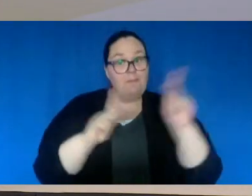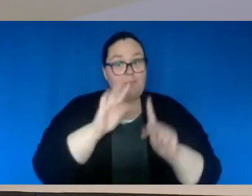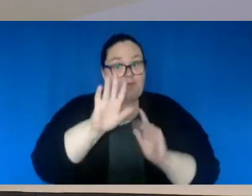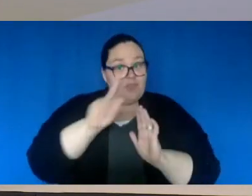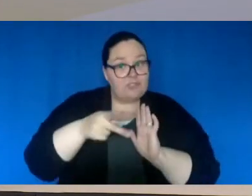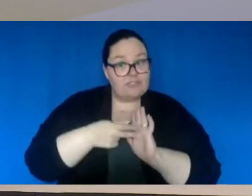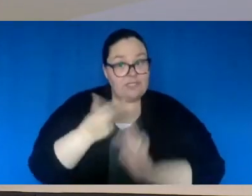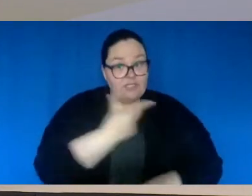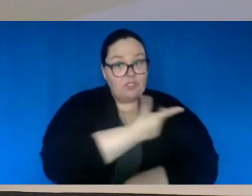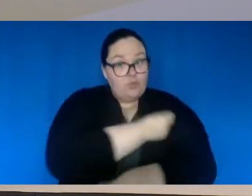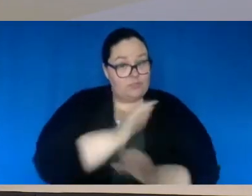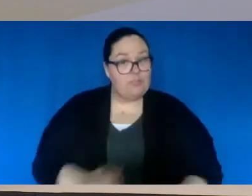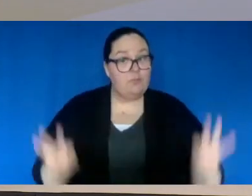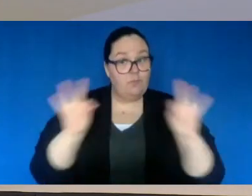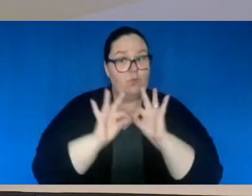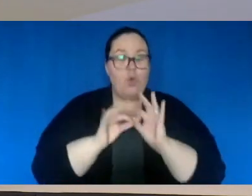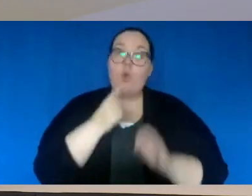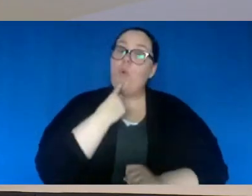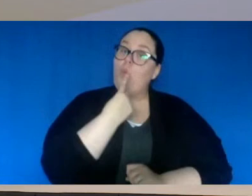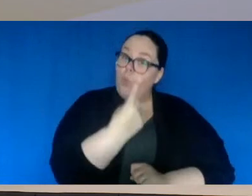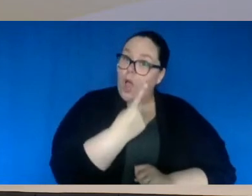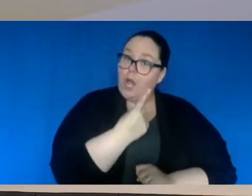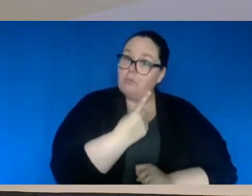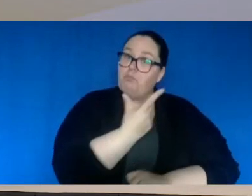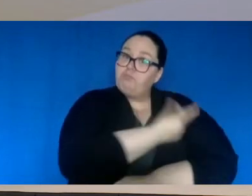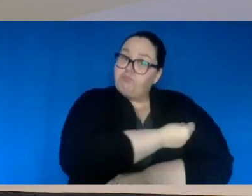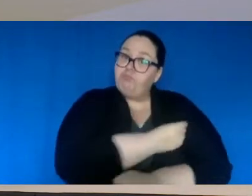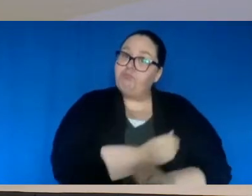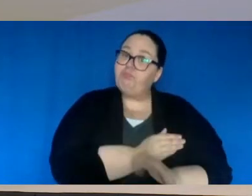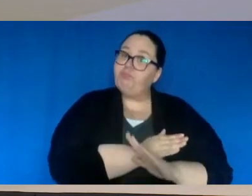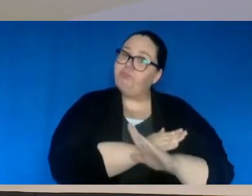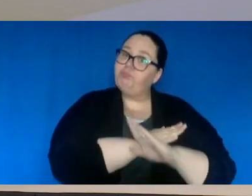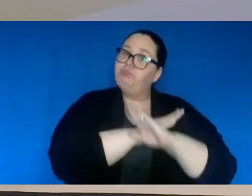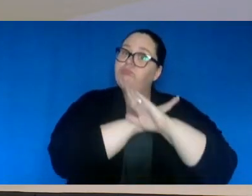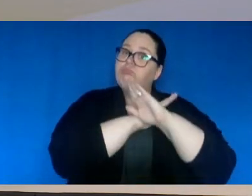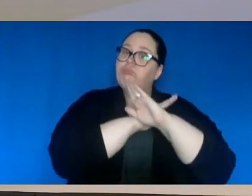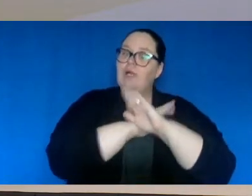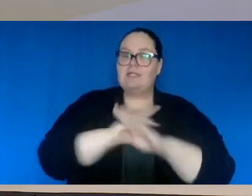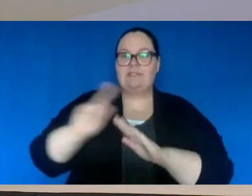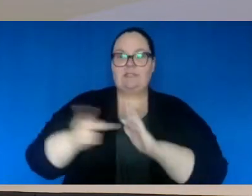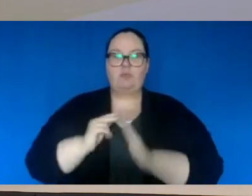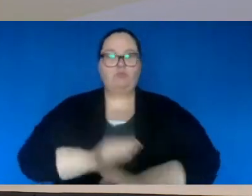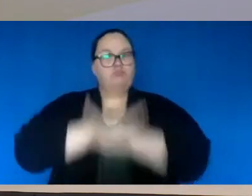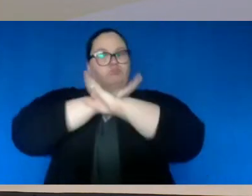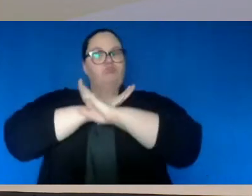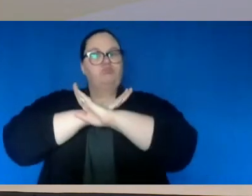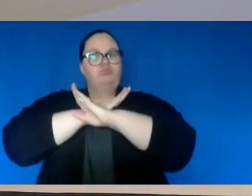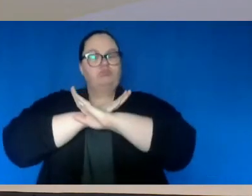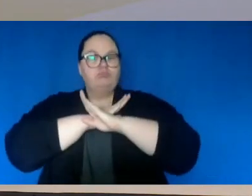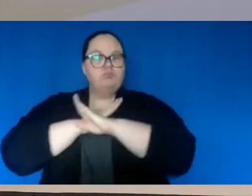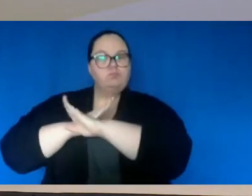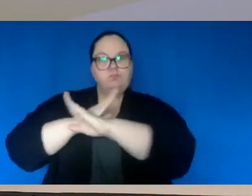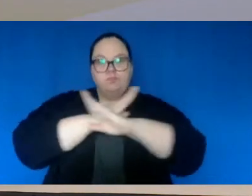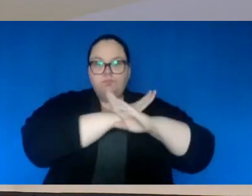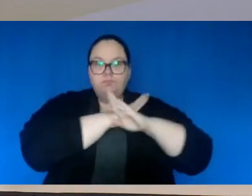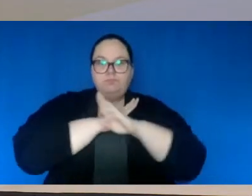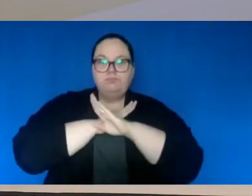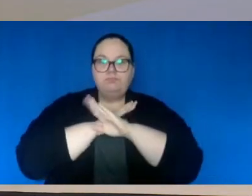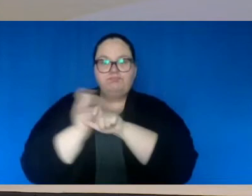dose. While 1 dose provides good immunity, the second dose is needed to boost and maintain protection against